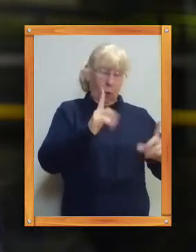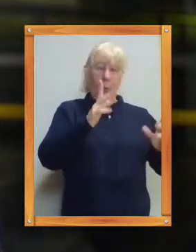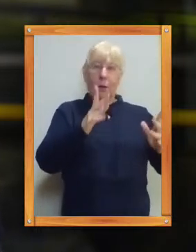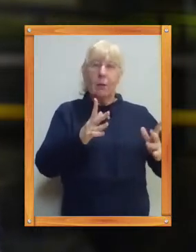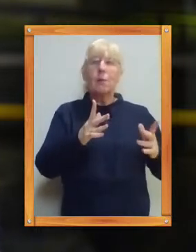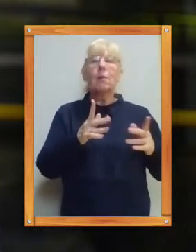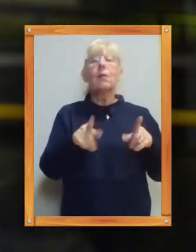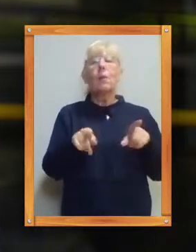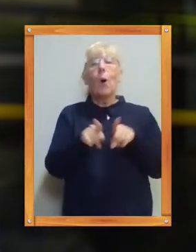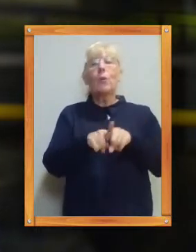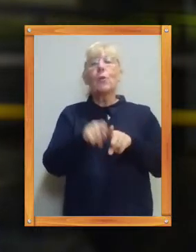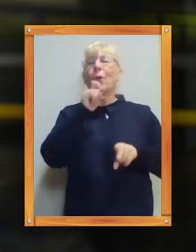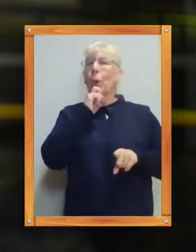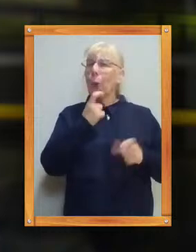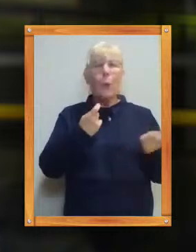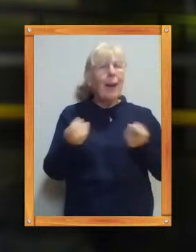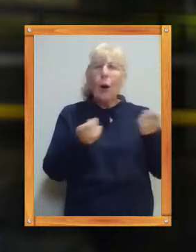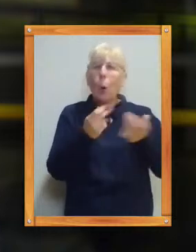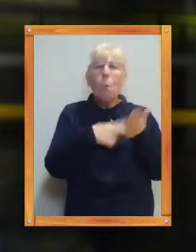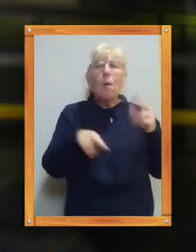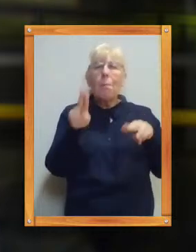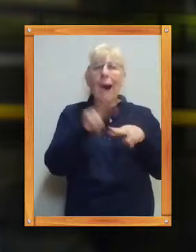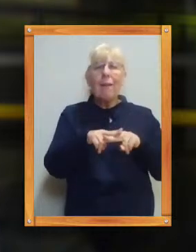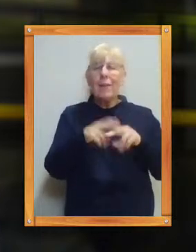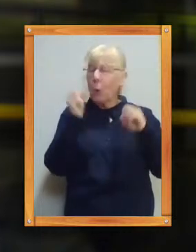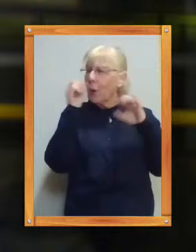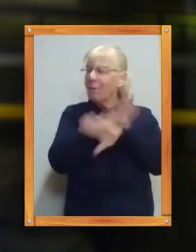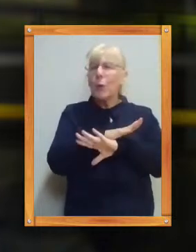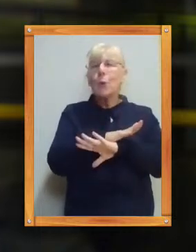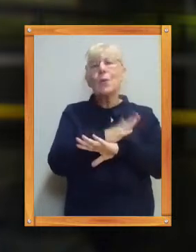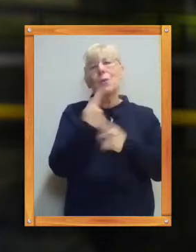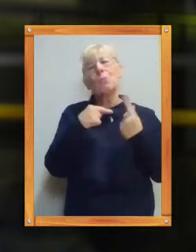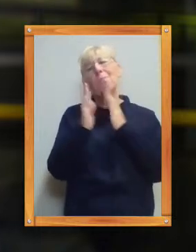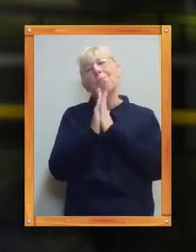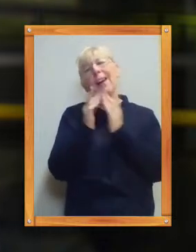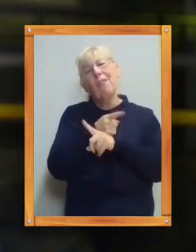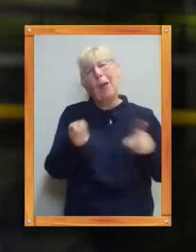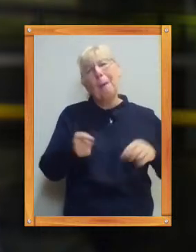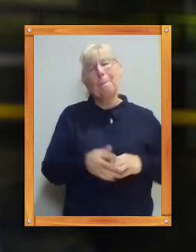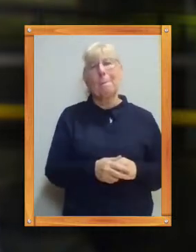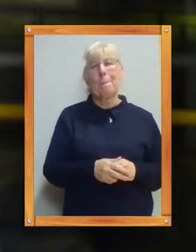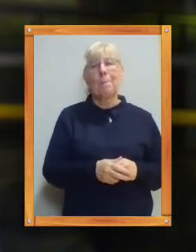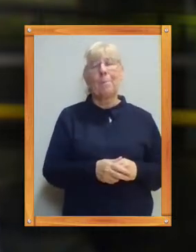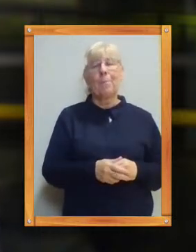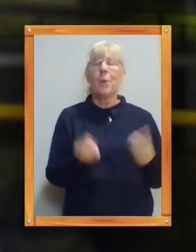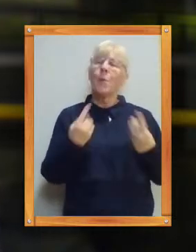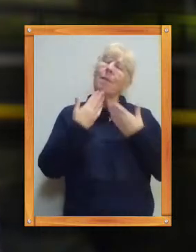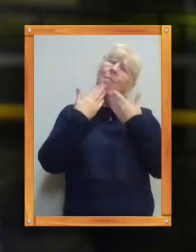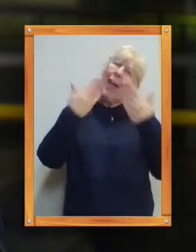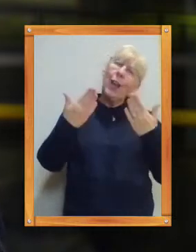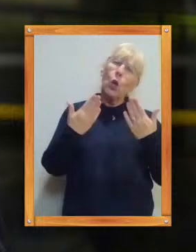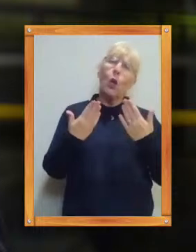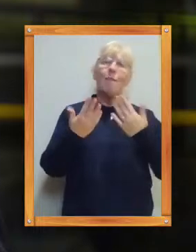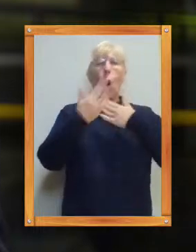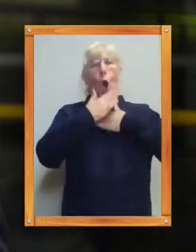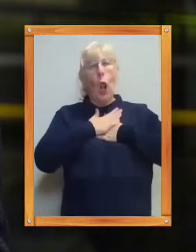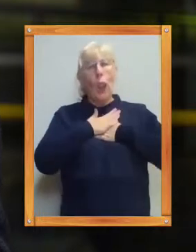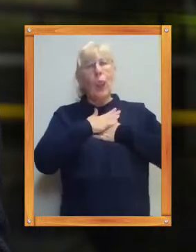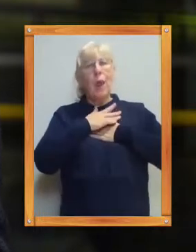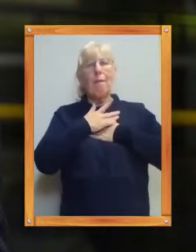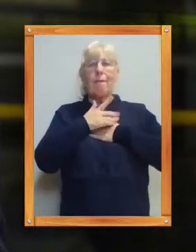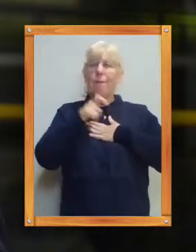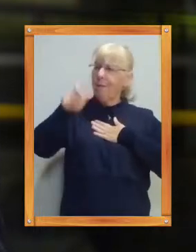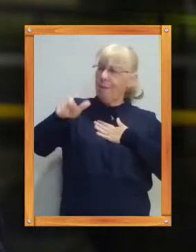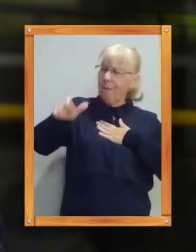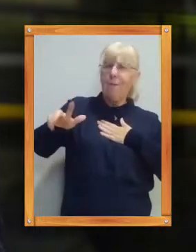give thanks for the love of our families and our friends in this Christmas season. And we remember those who live in isolation